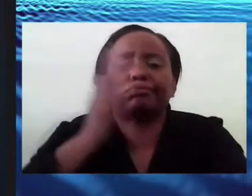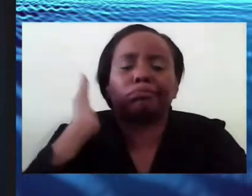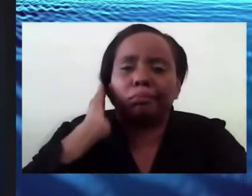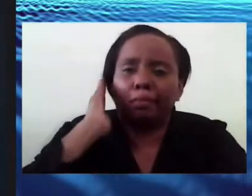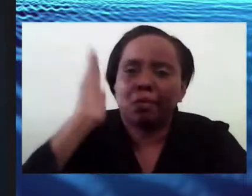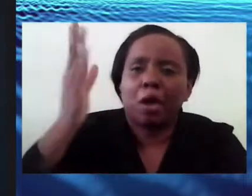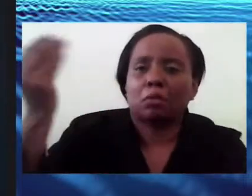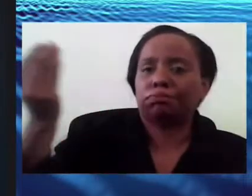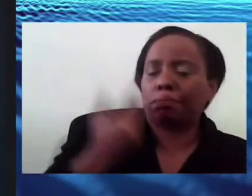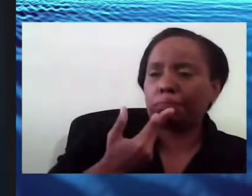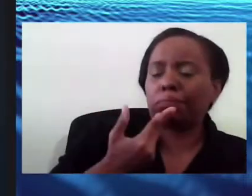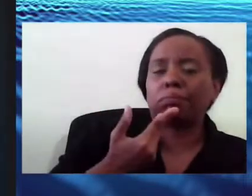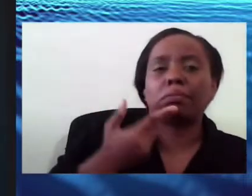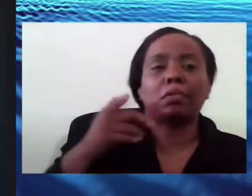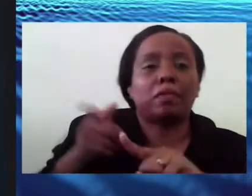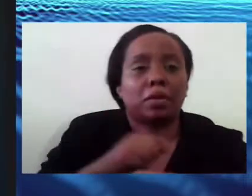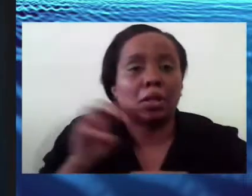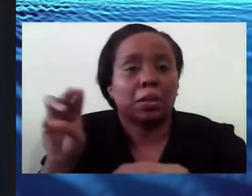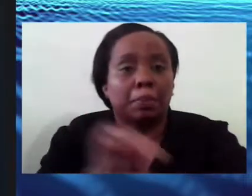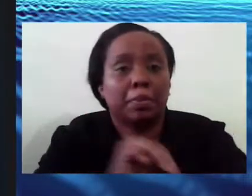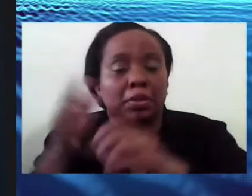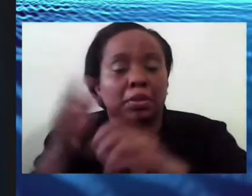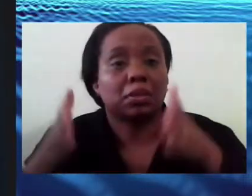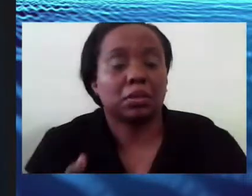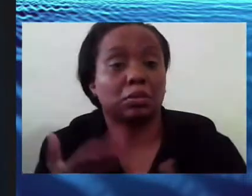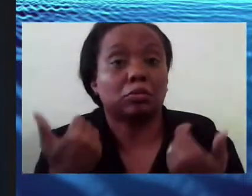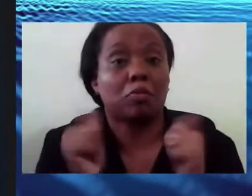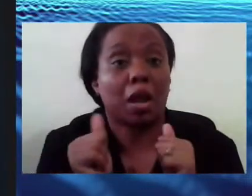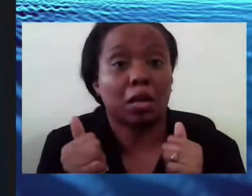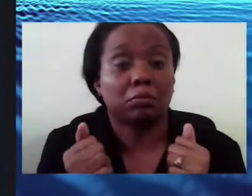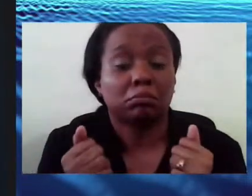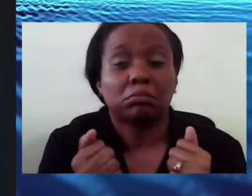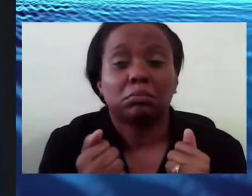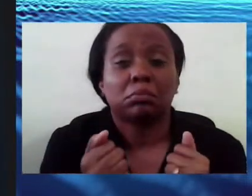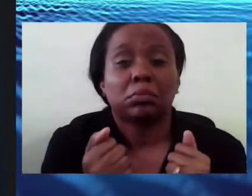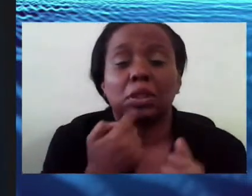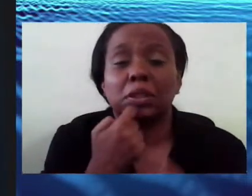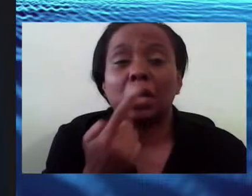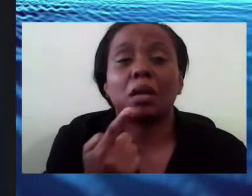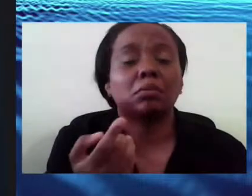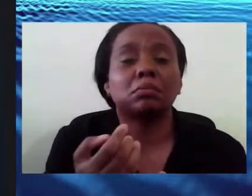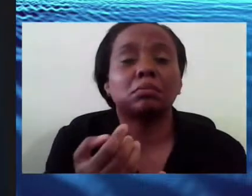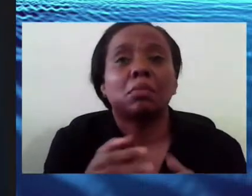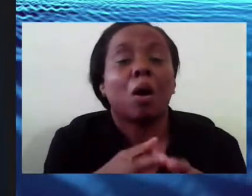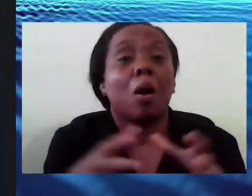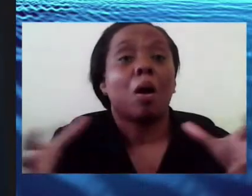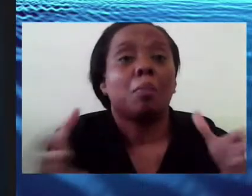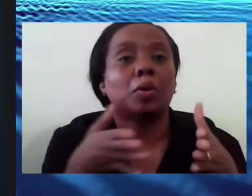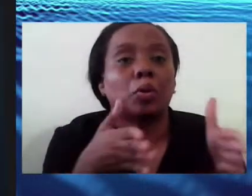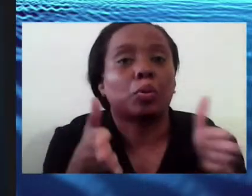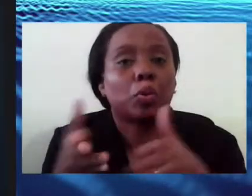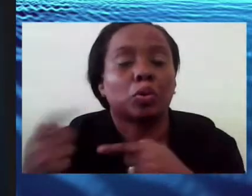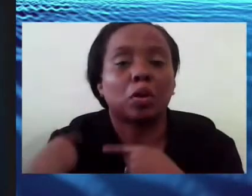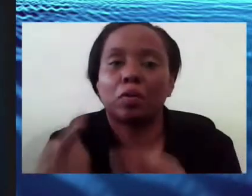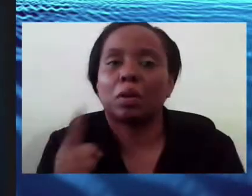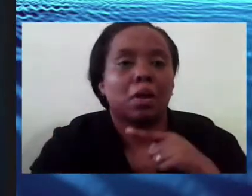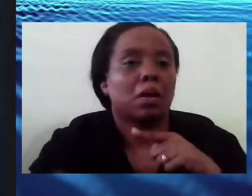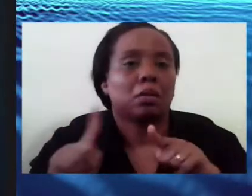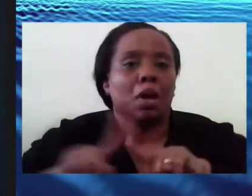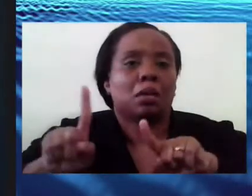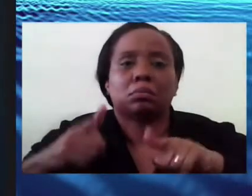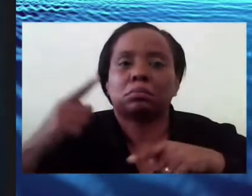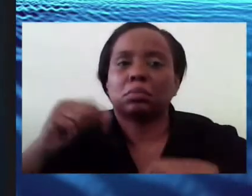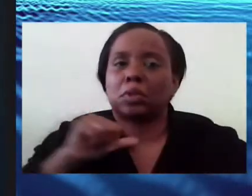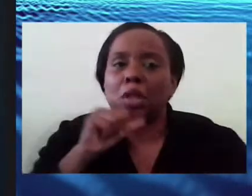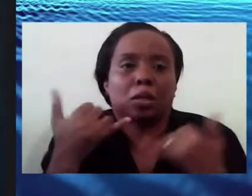Minister of Public Works and try to give you a percentage completion by tomorrow, but I can't give you a percentage completion at this